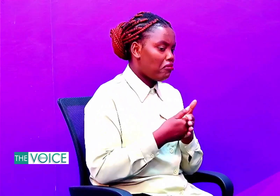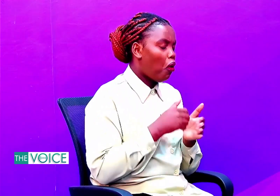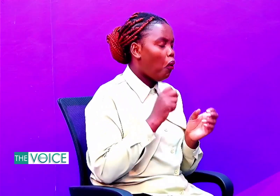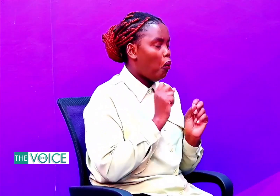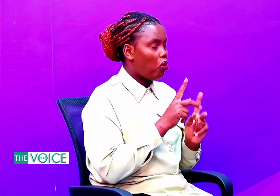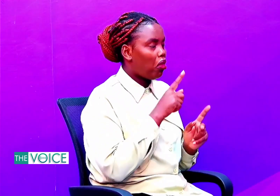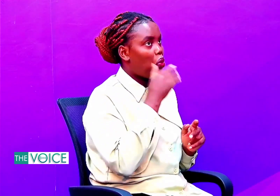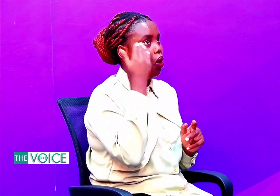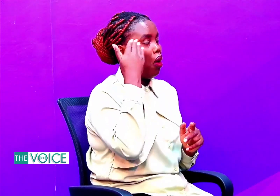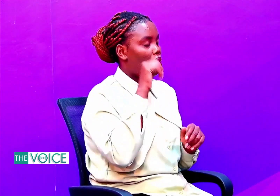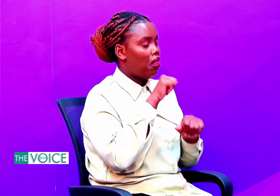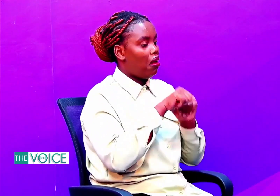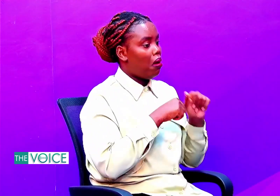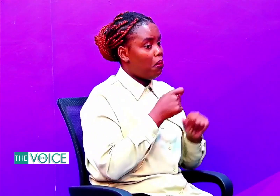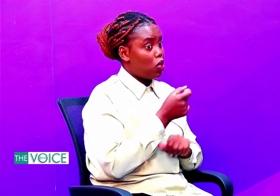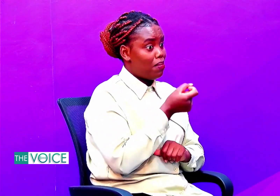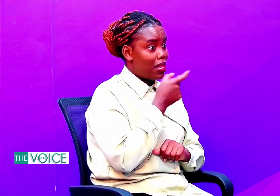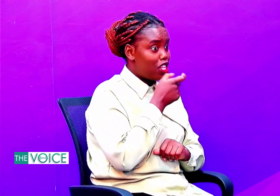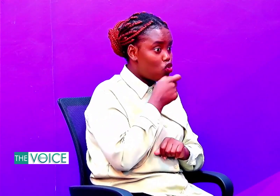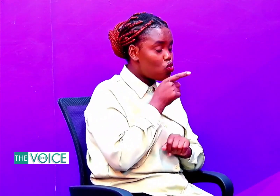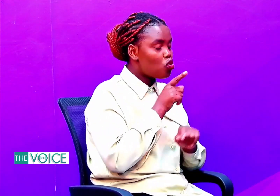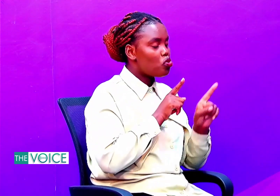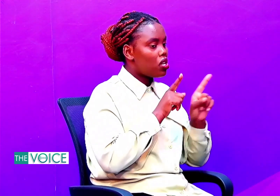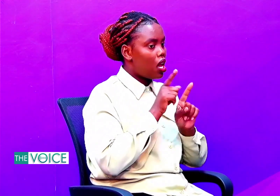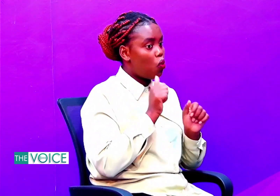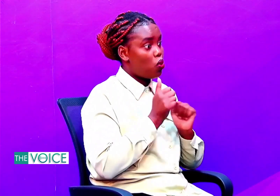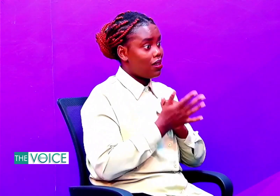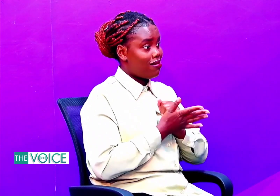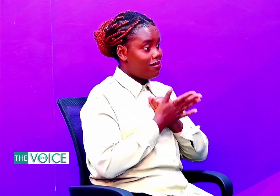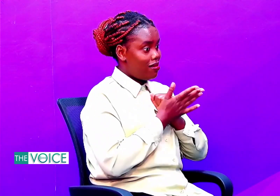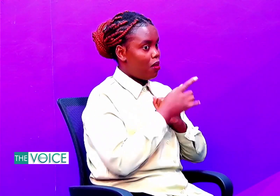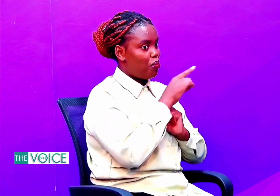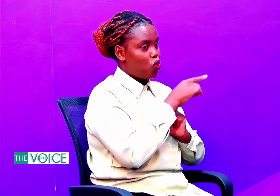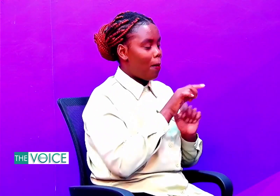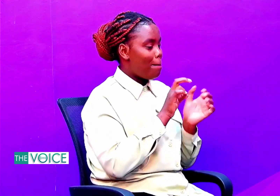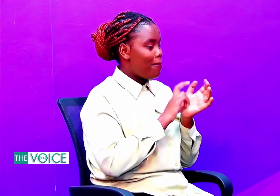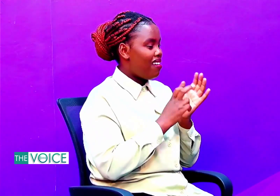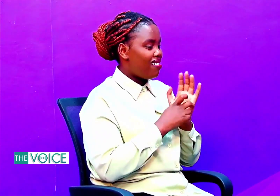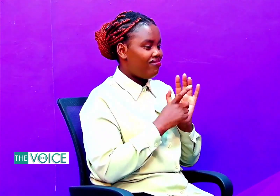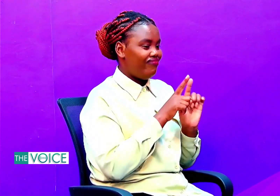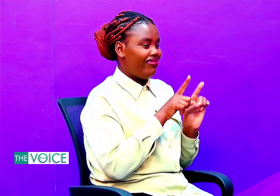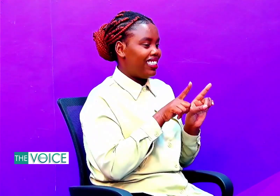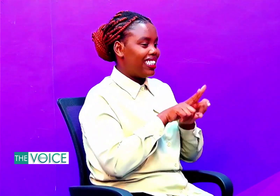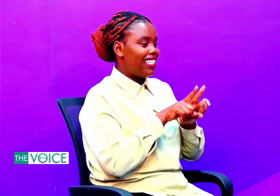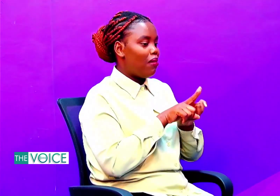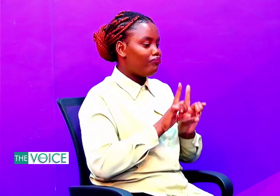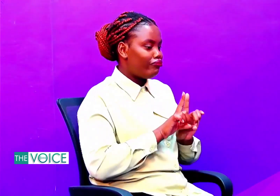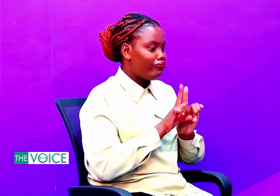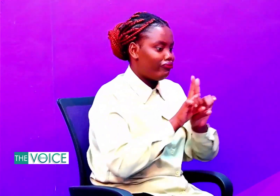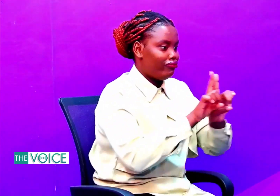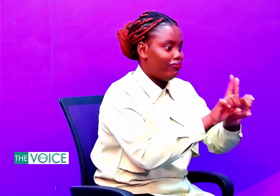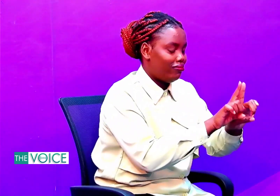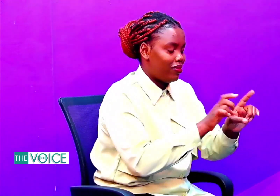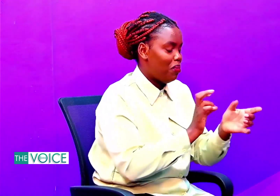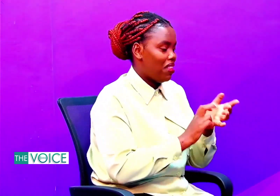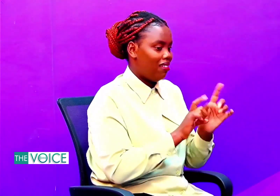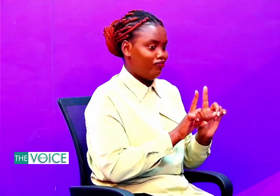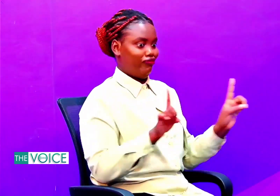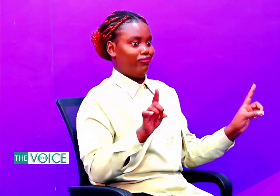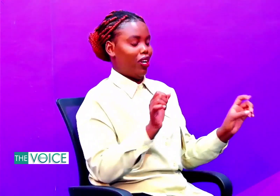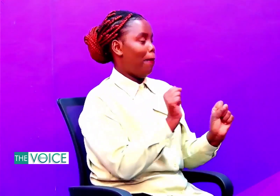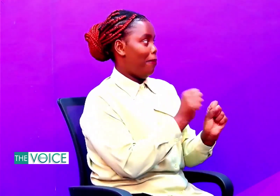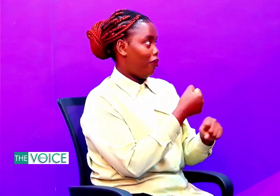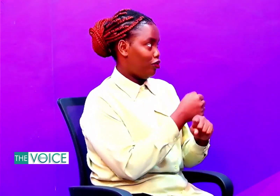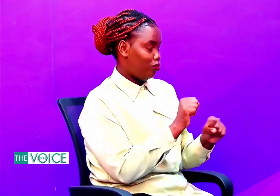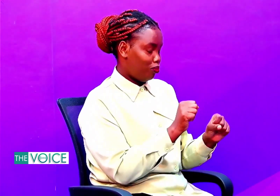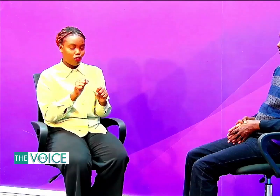So you've said for the 18 years with medication, you know, life has continued very well and has continued normally.